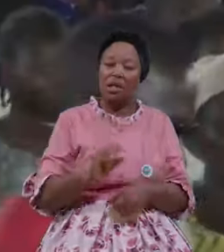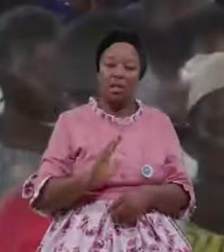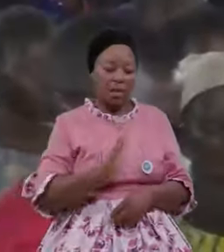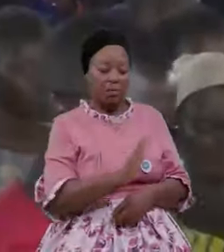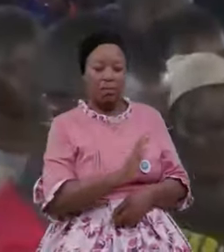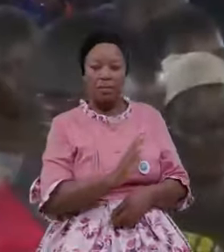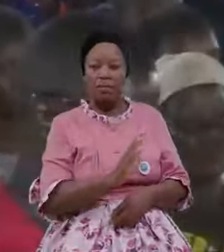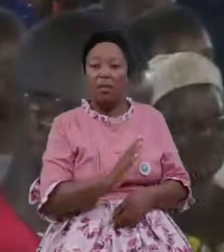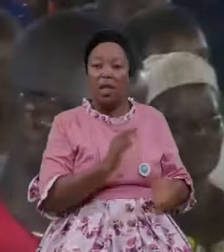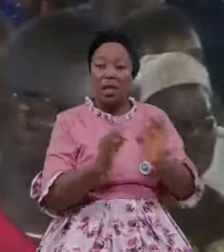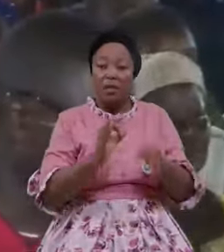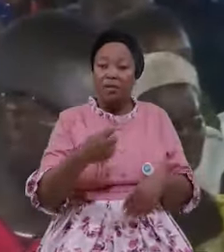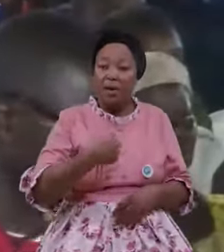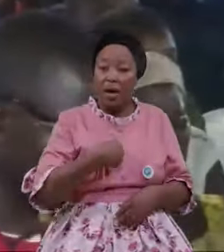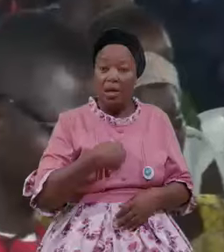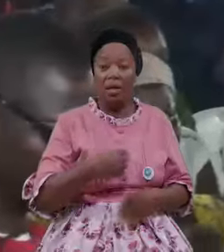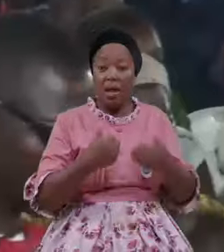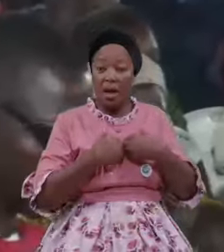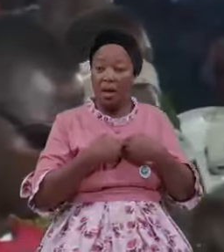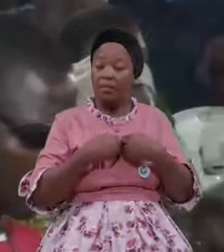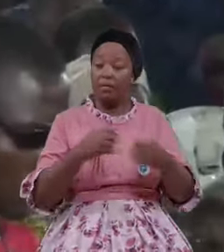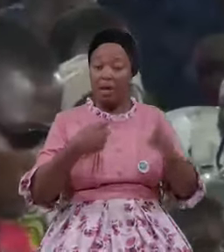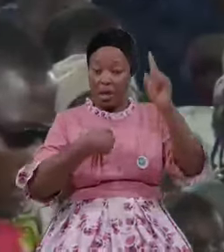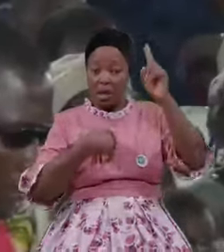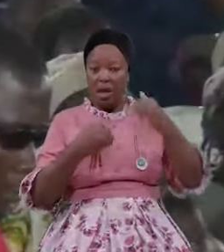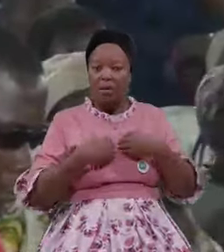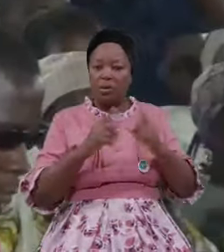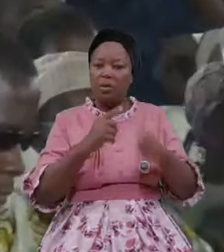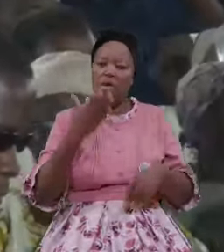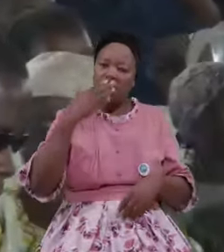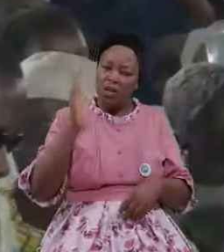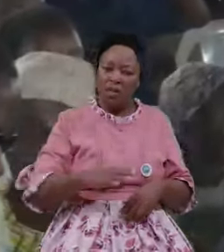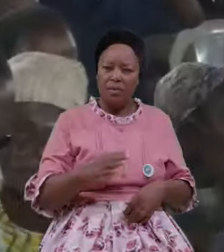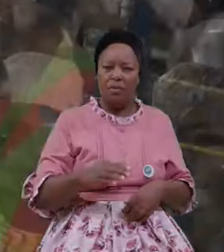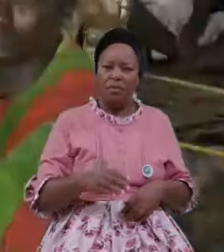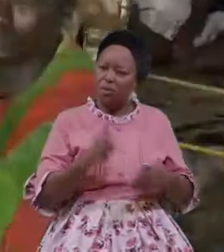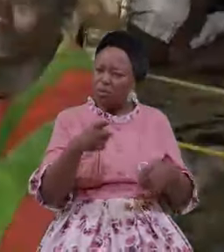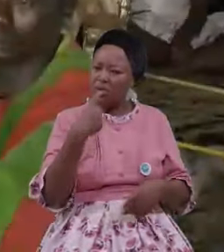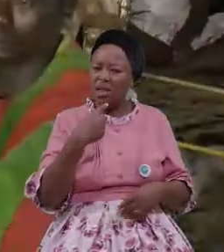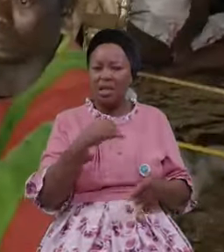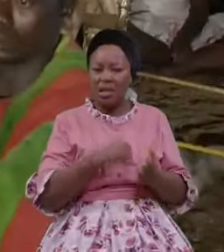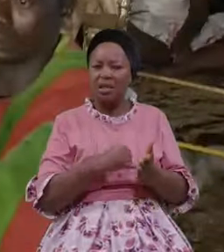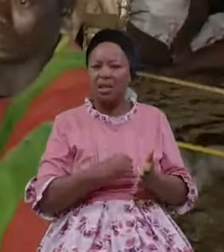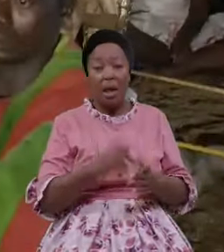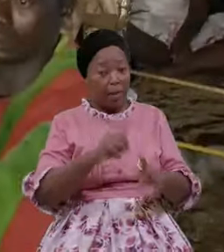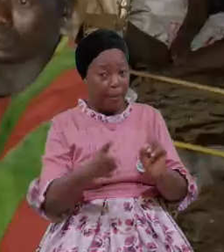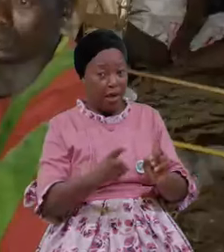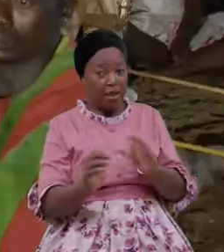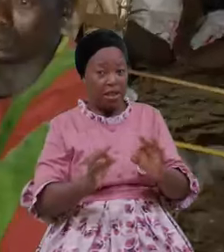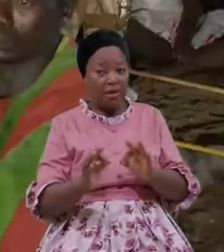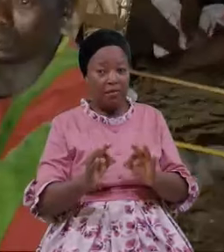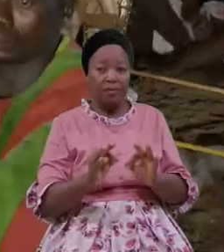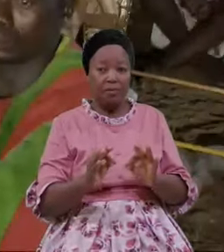I have spoken evil, bear witness of the evil. But if well,